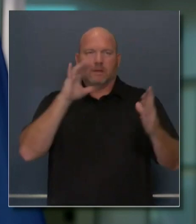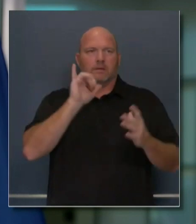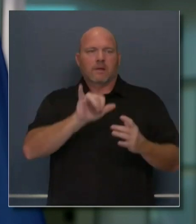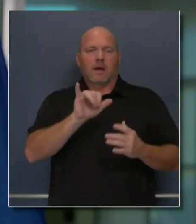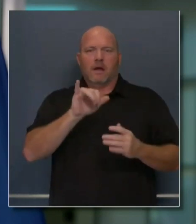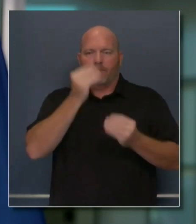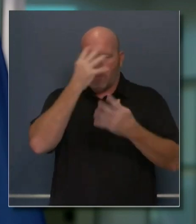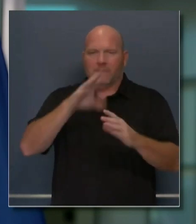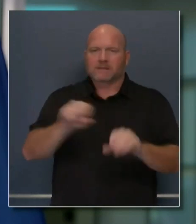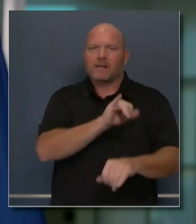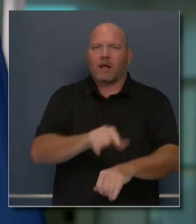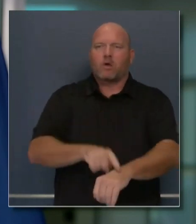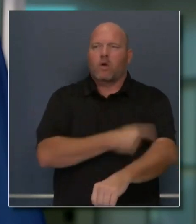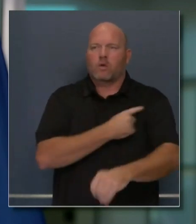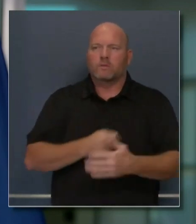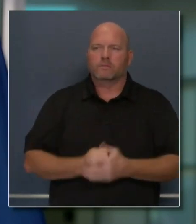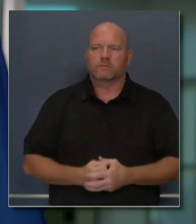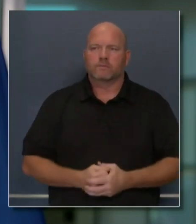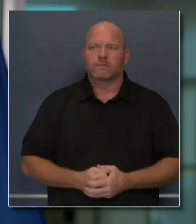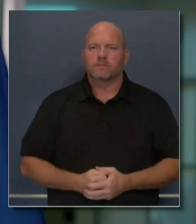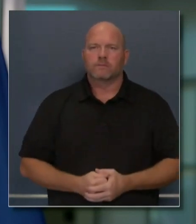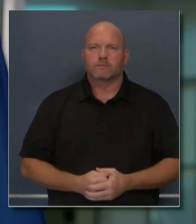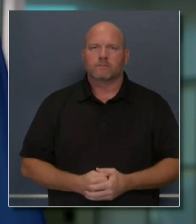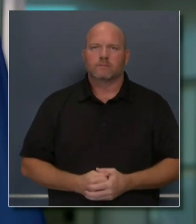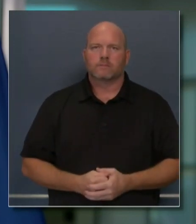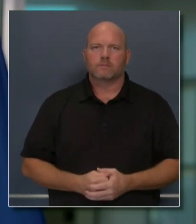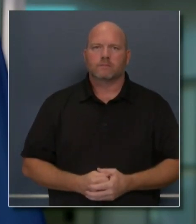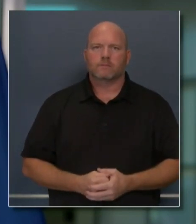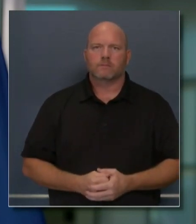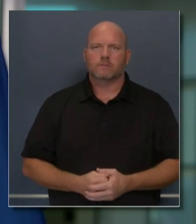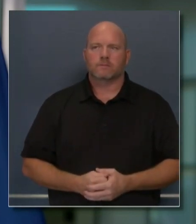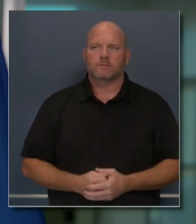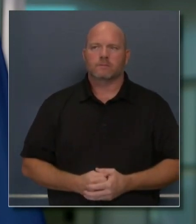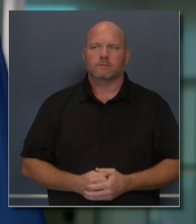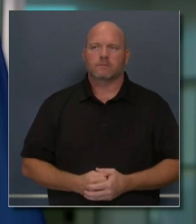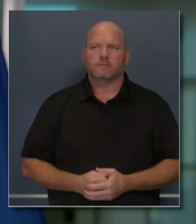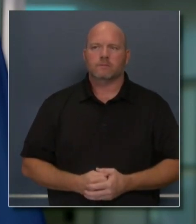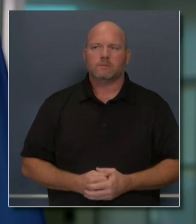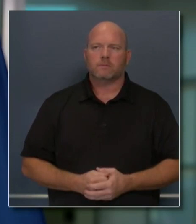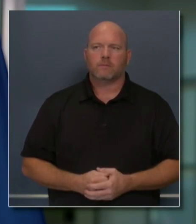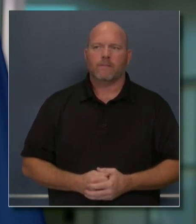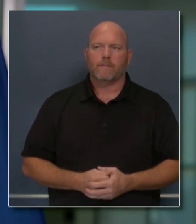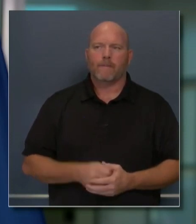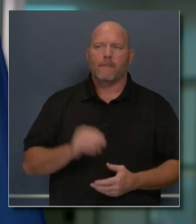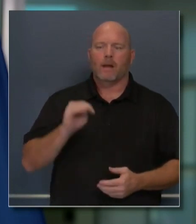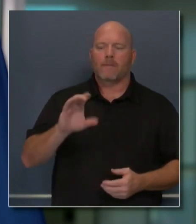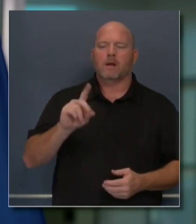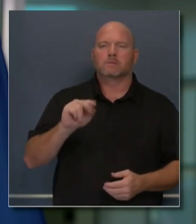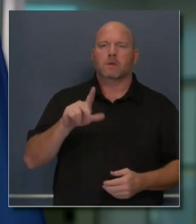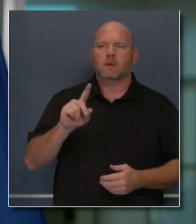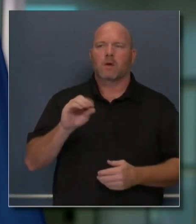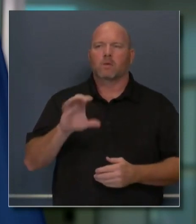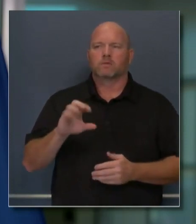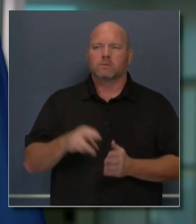more time than that. Brady McDonald, OC Register. Final question.